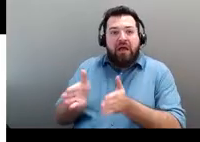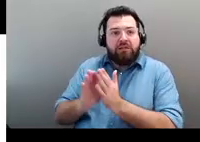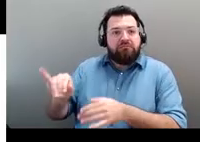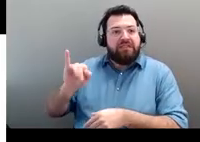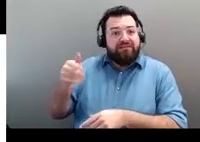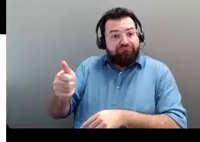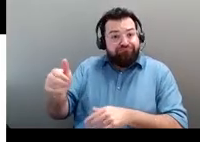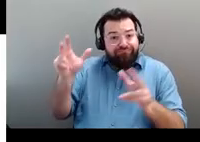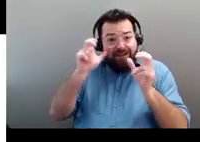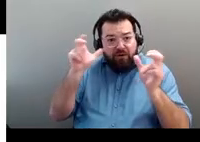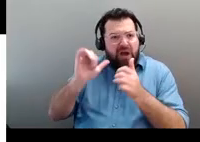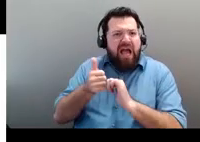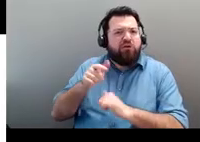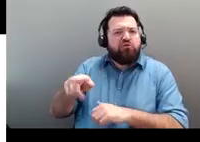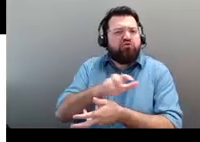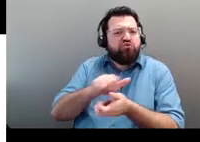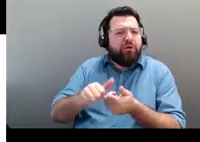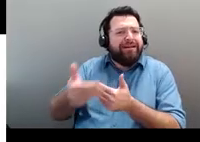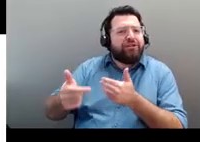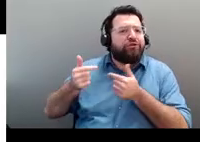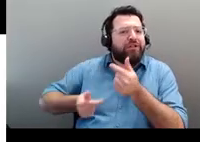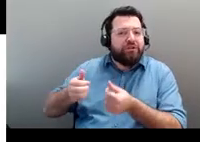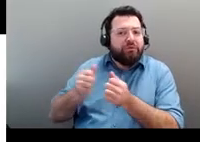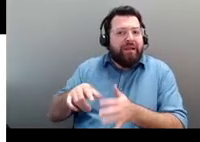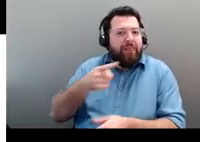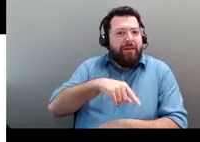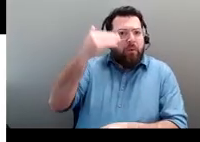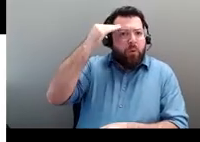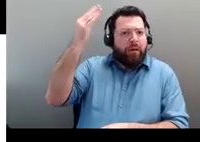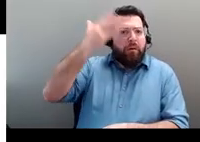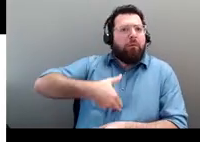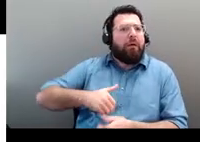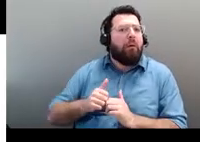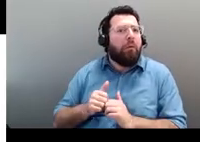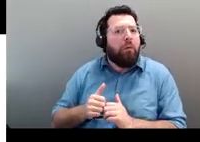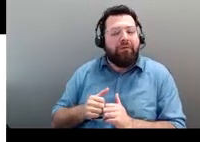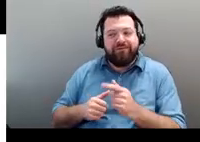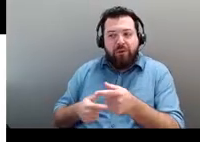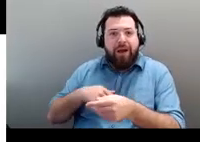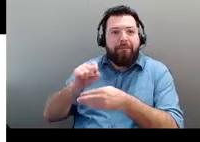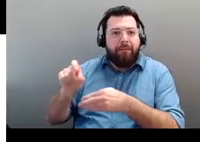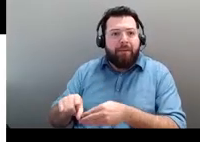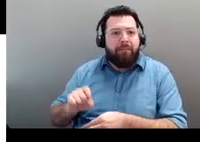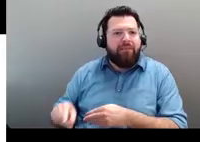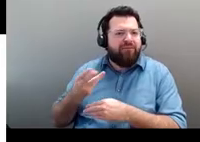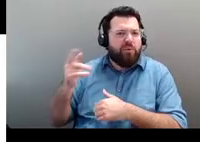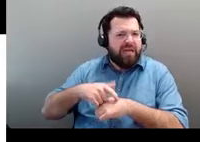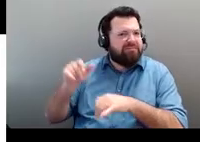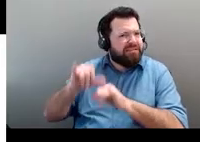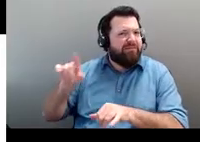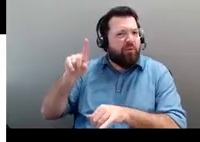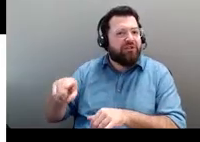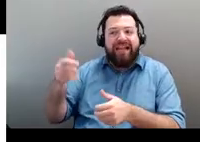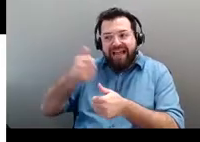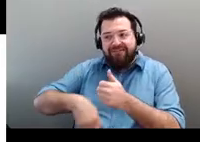even knowing it? And I thought the answers were really fascinating. I've prompted this several times just to see what it would say, and every time